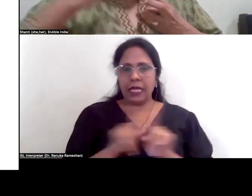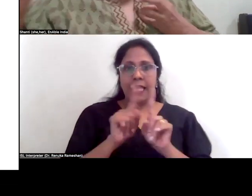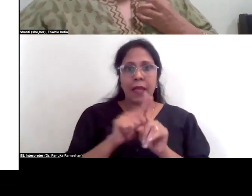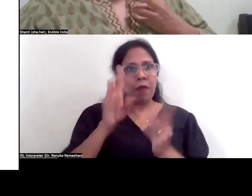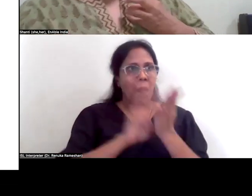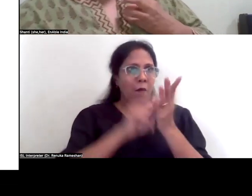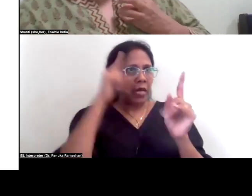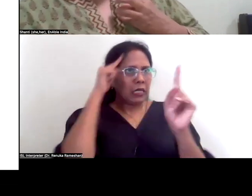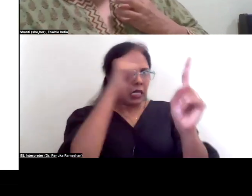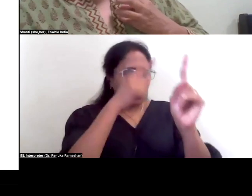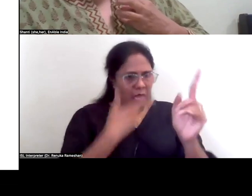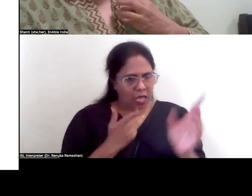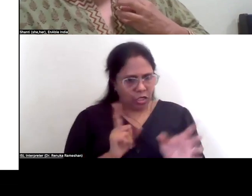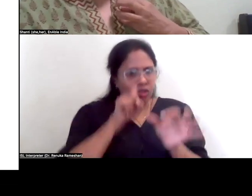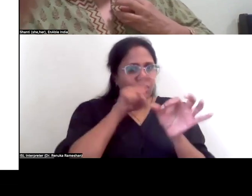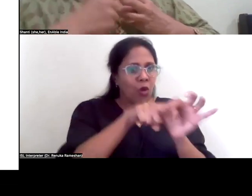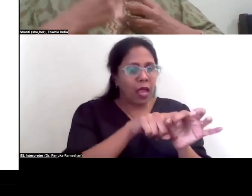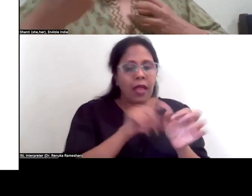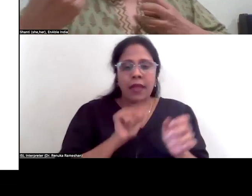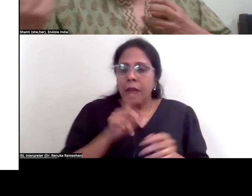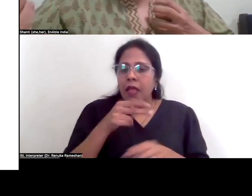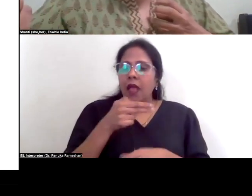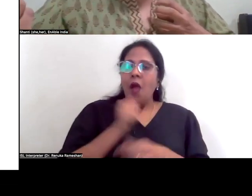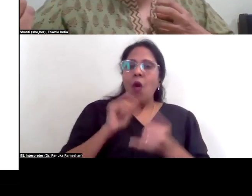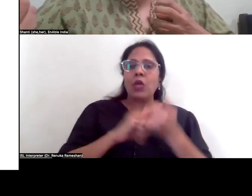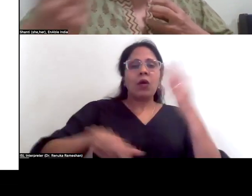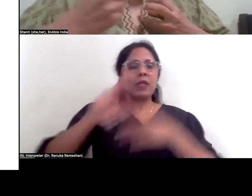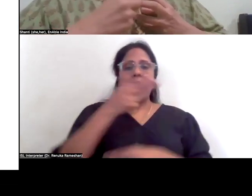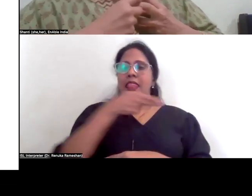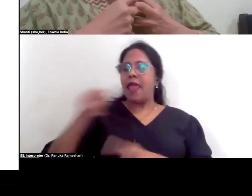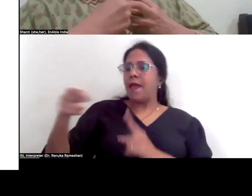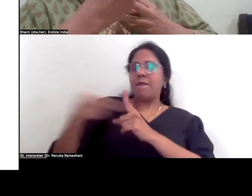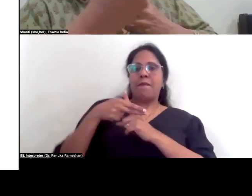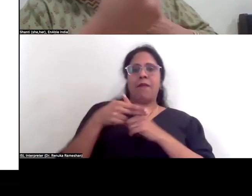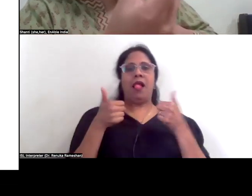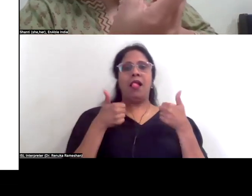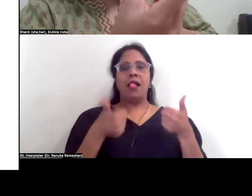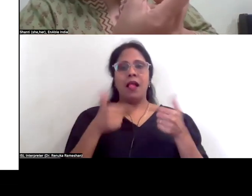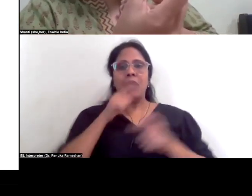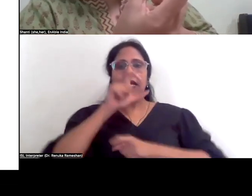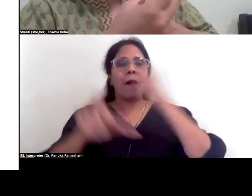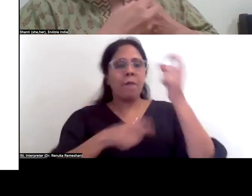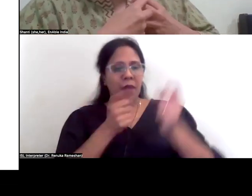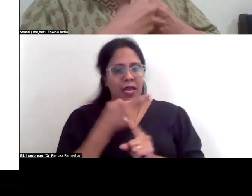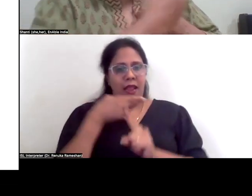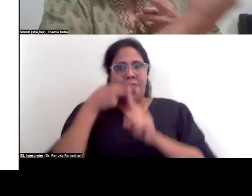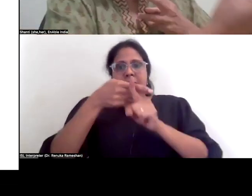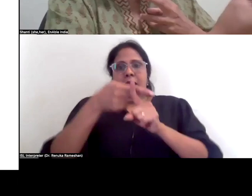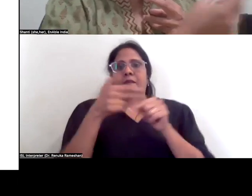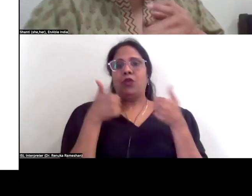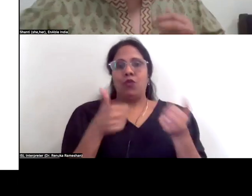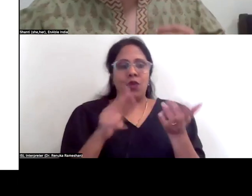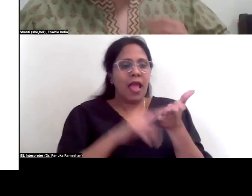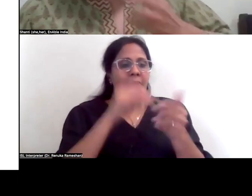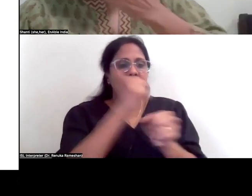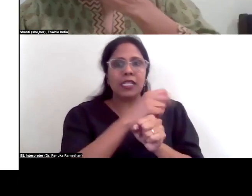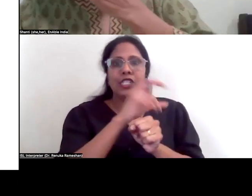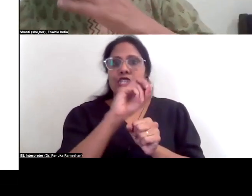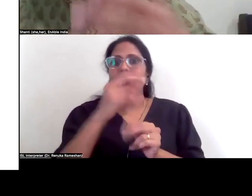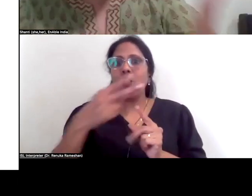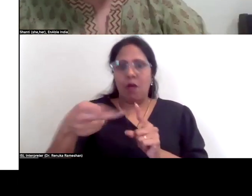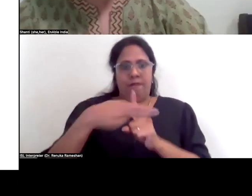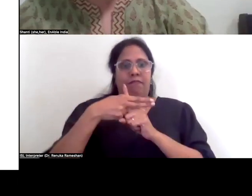mission, I get a better name in society. I get a better name as a company. I get a better name as an NGO. My funders look better at